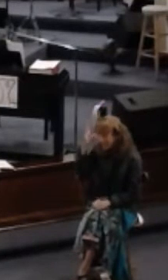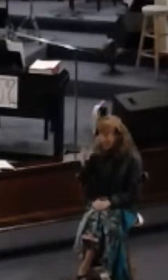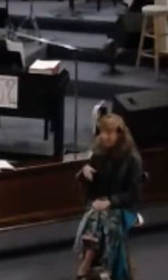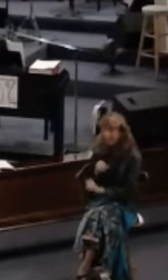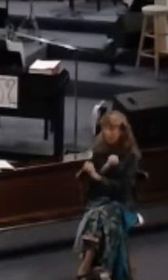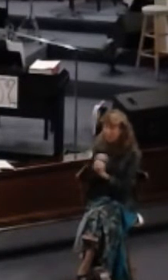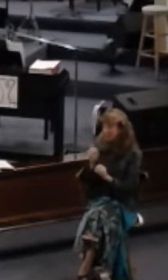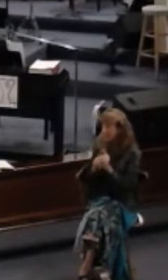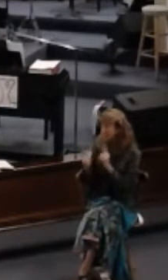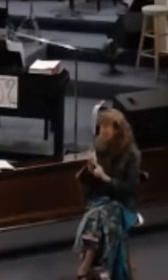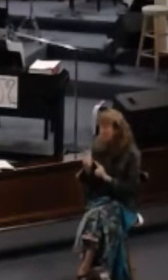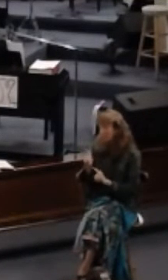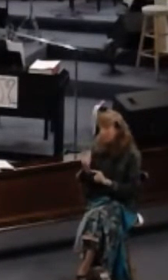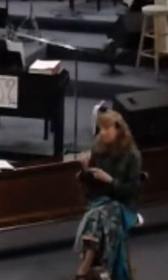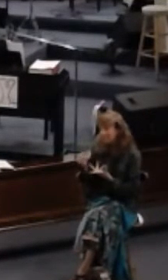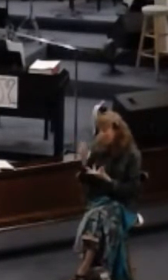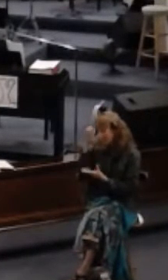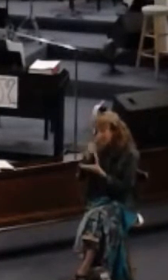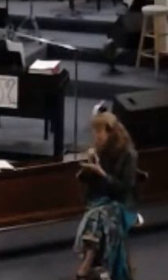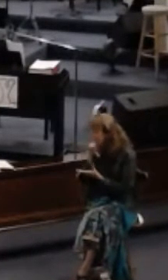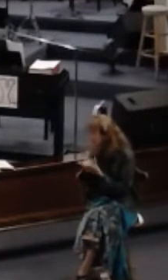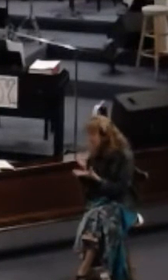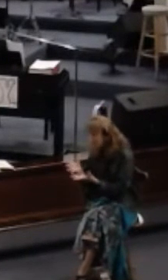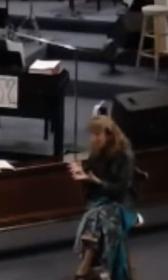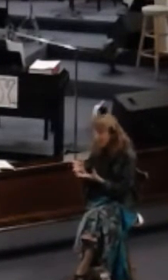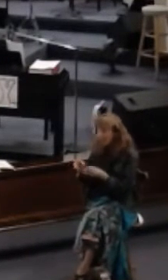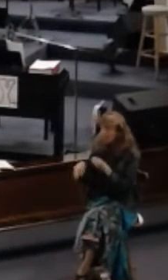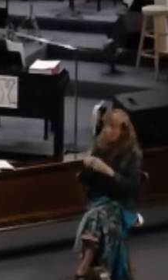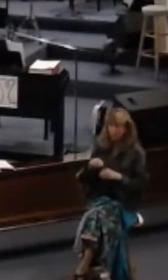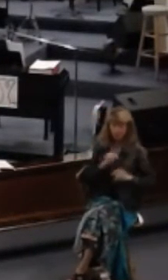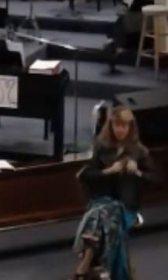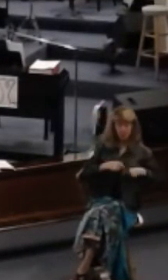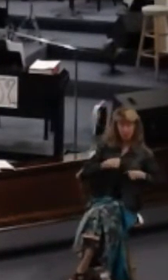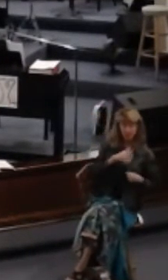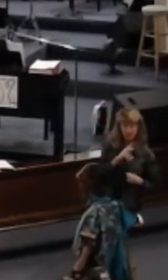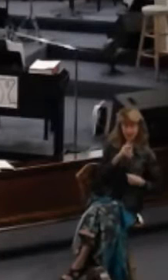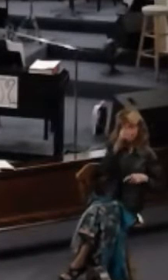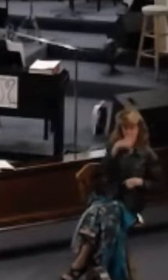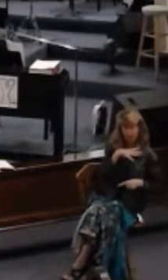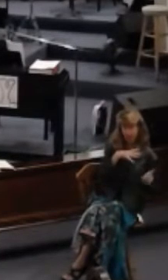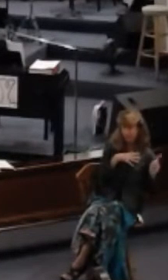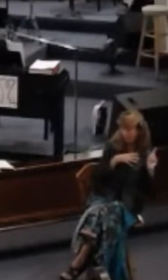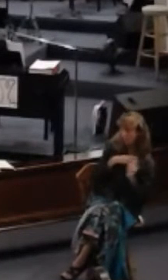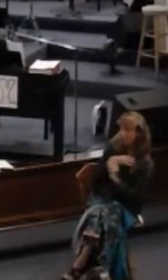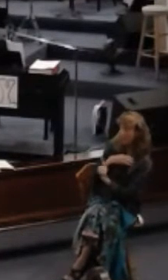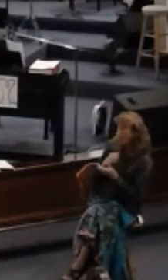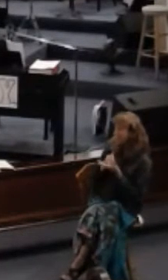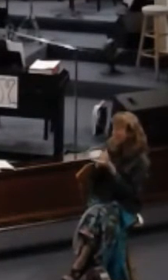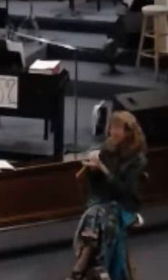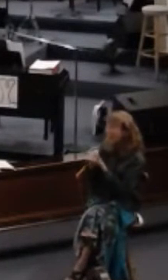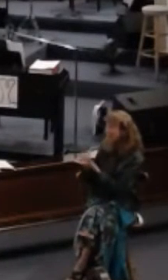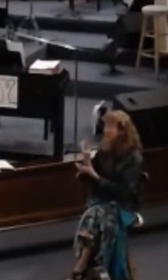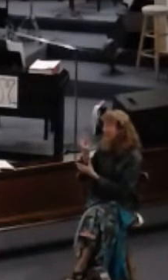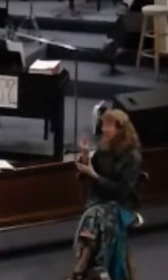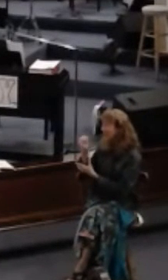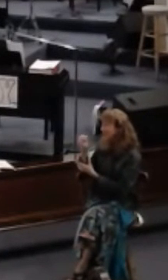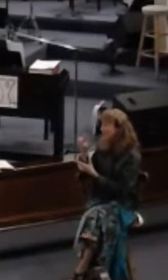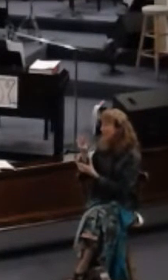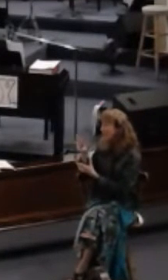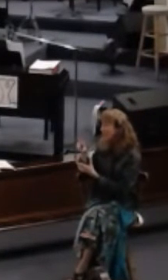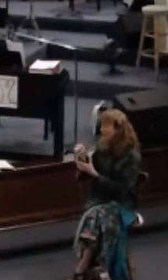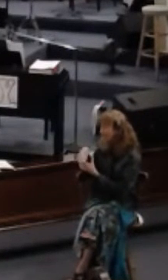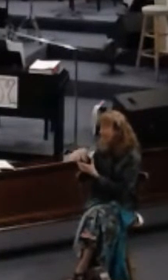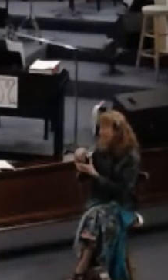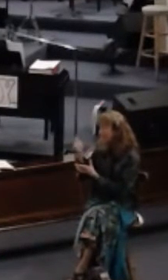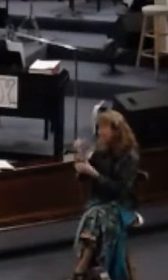Acts chapter 6. When they met the needs of the widows, the disciples multiplied greatly. They increased rapidly.